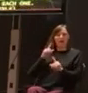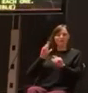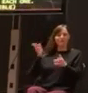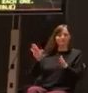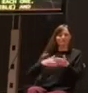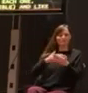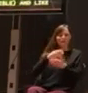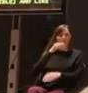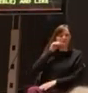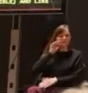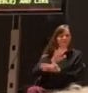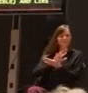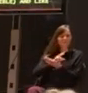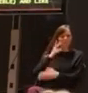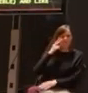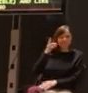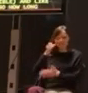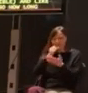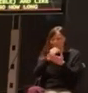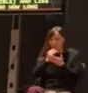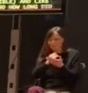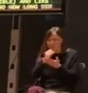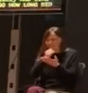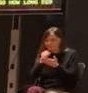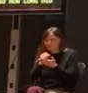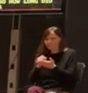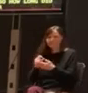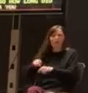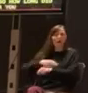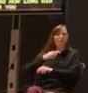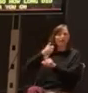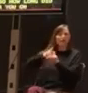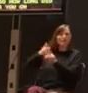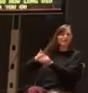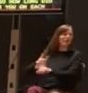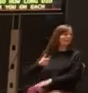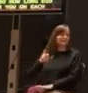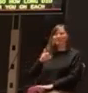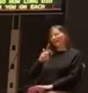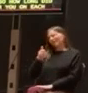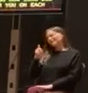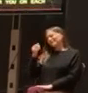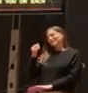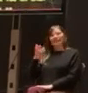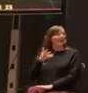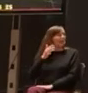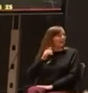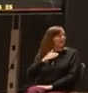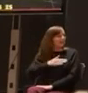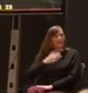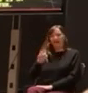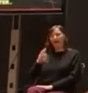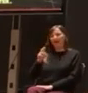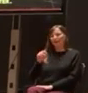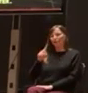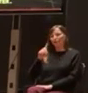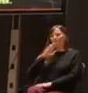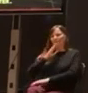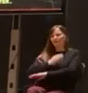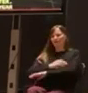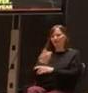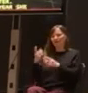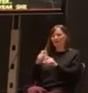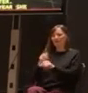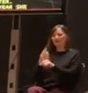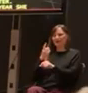how long did it take for you to do each drawing? Thank you for the question, Natalie. This is my granddaughter. Last year, she and her